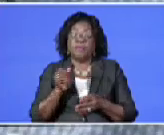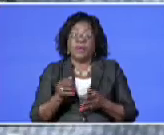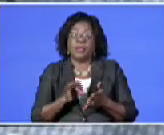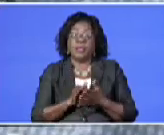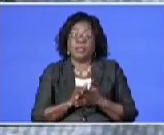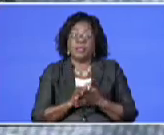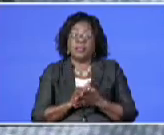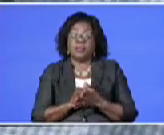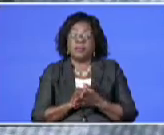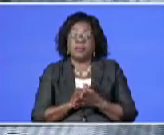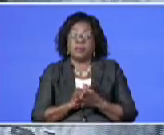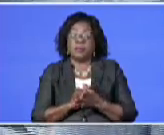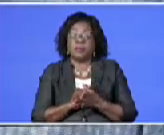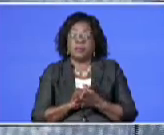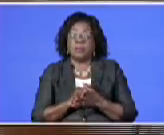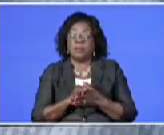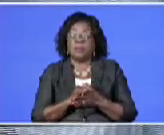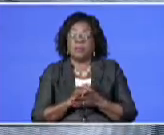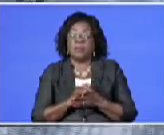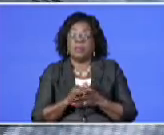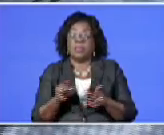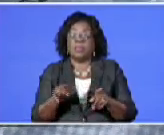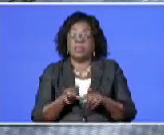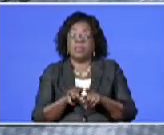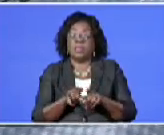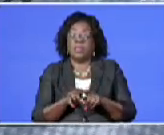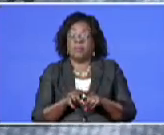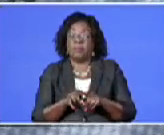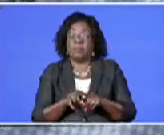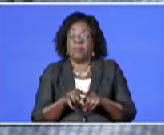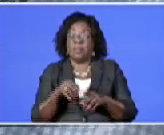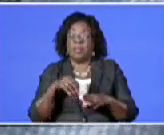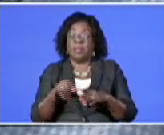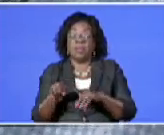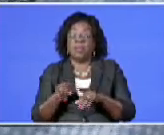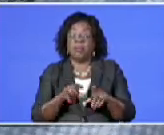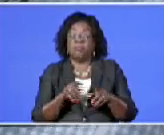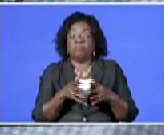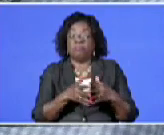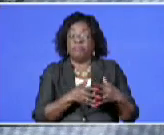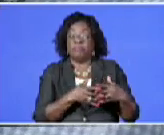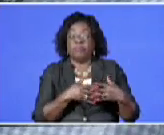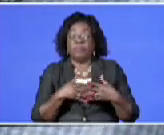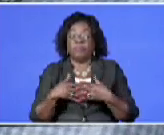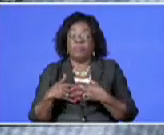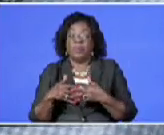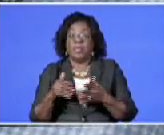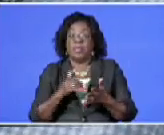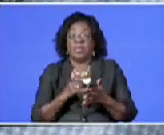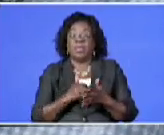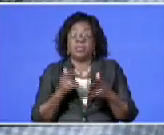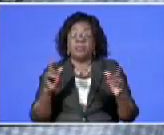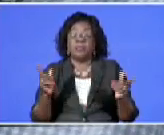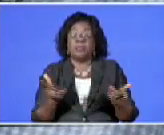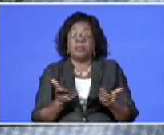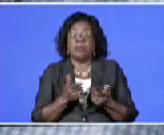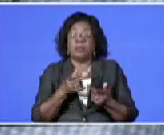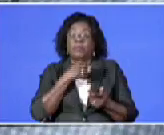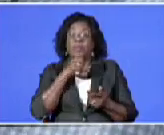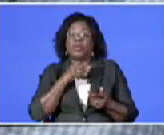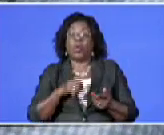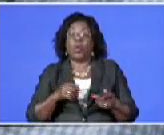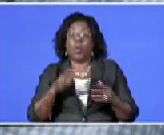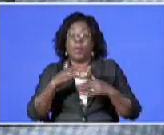in our Bahamas, and I suspect it's the same in throughout the United States and other places throughout the Caribbean, is a lot of the older